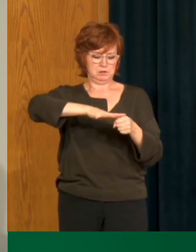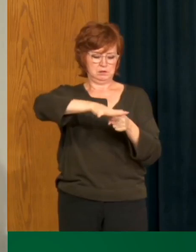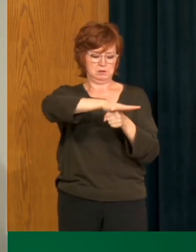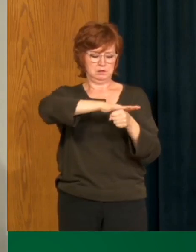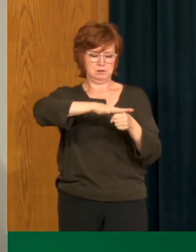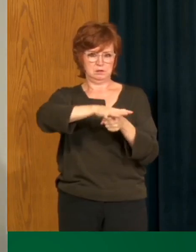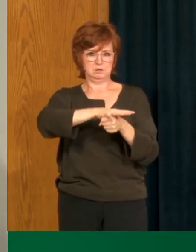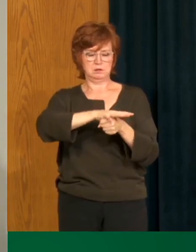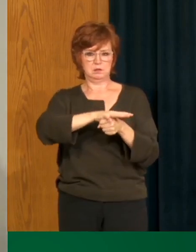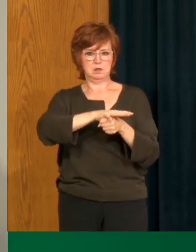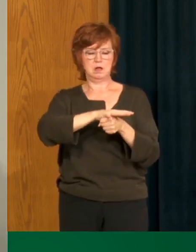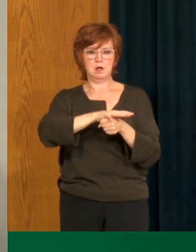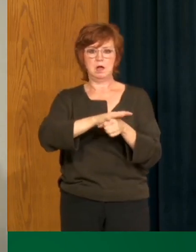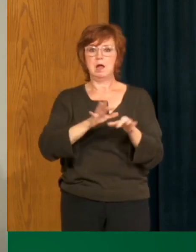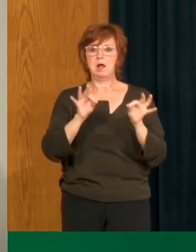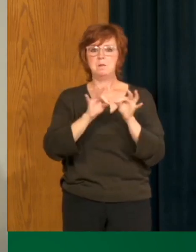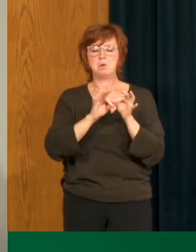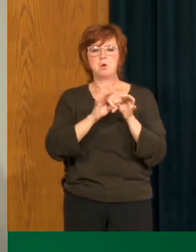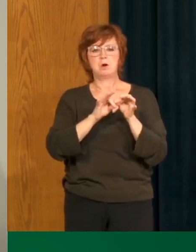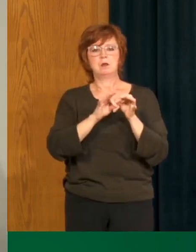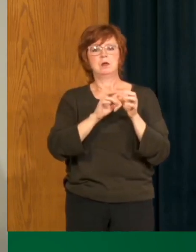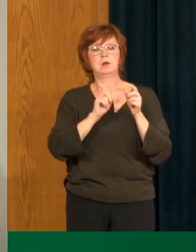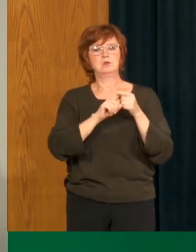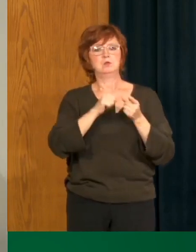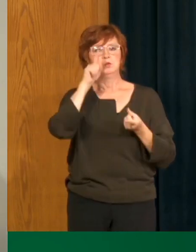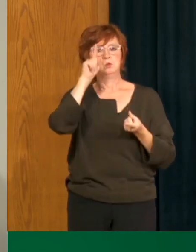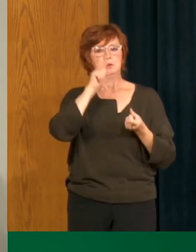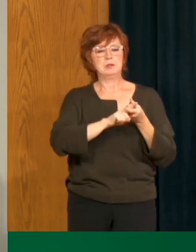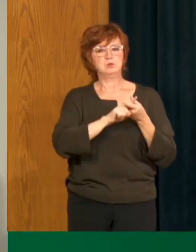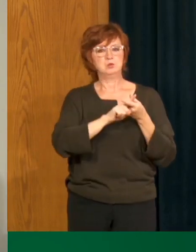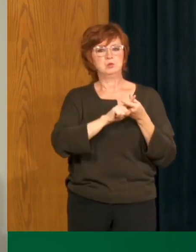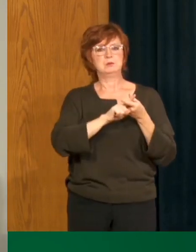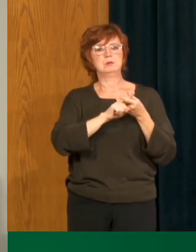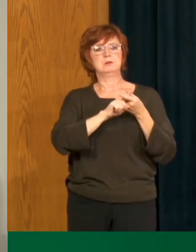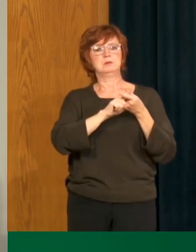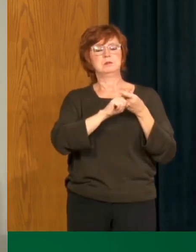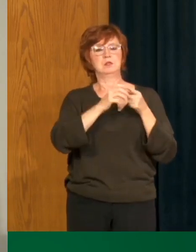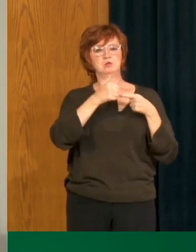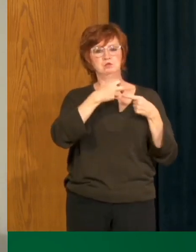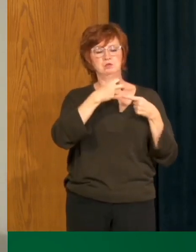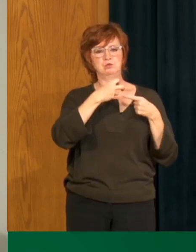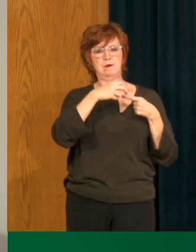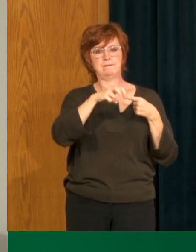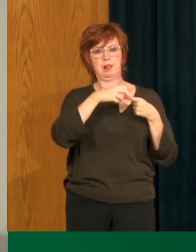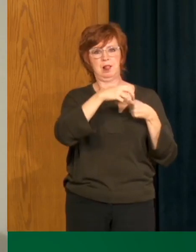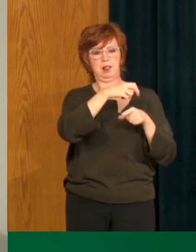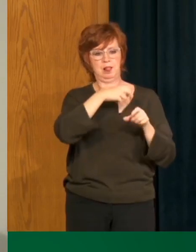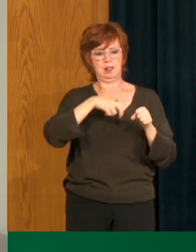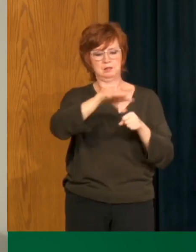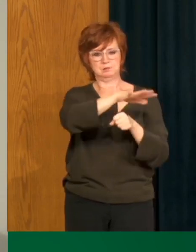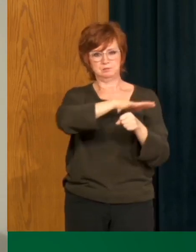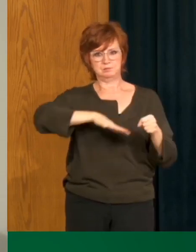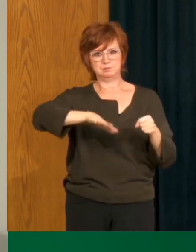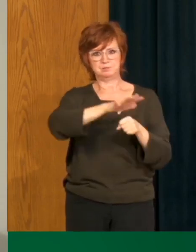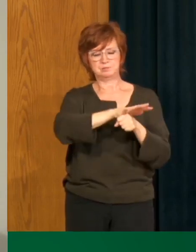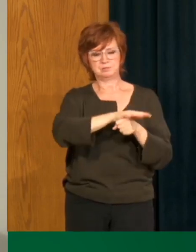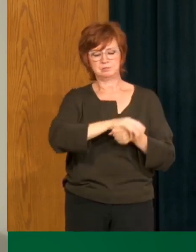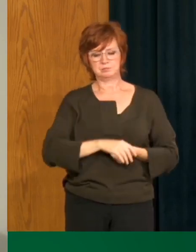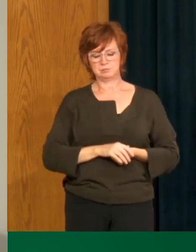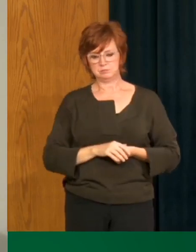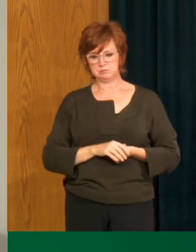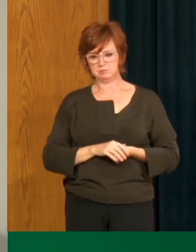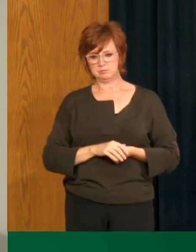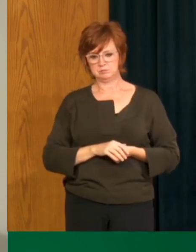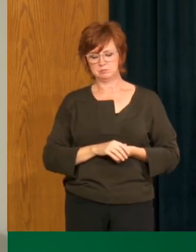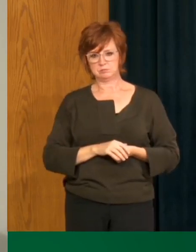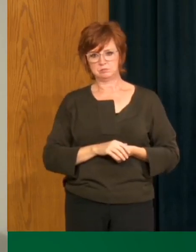way of managing transmission among those communities. And so there were some restrictions that the communities themselves actually